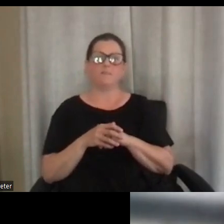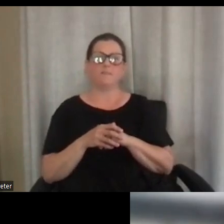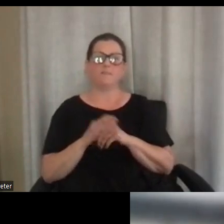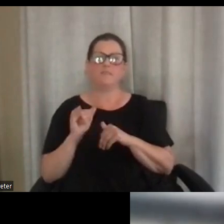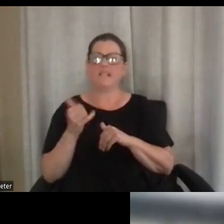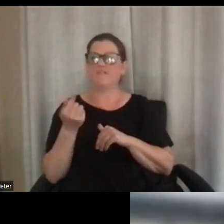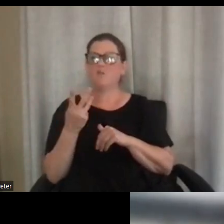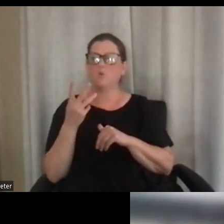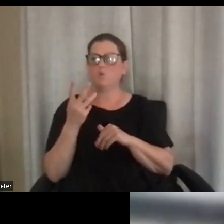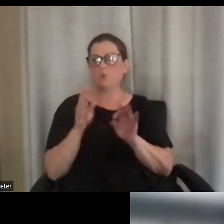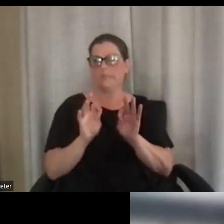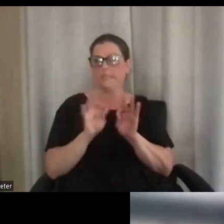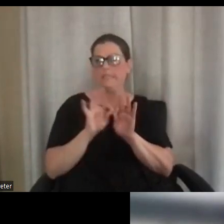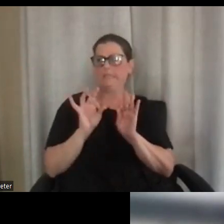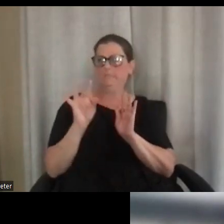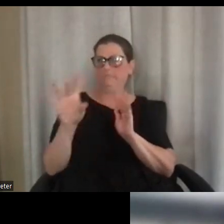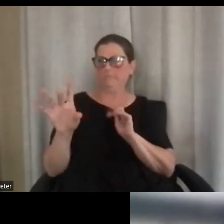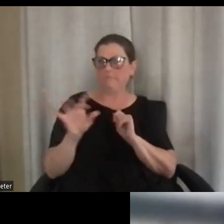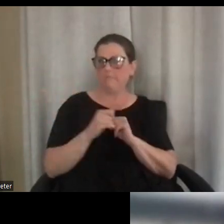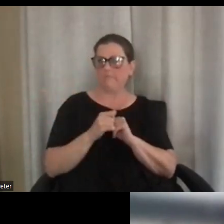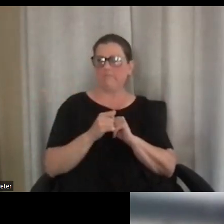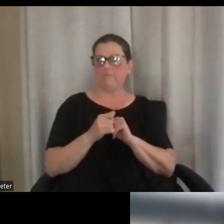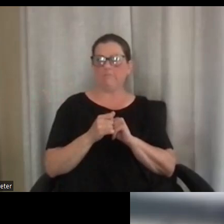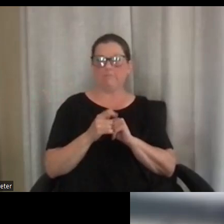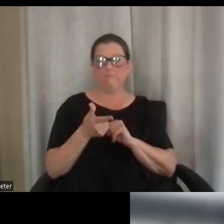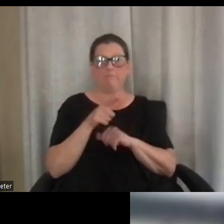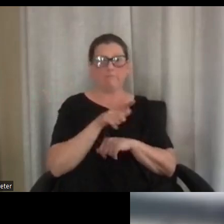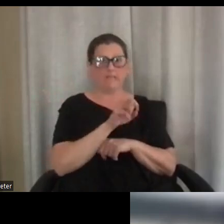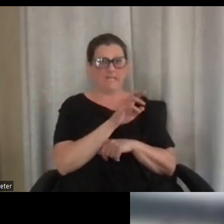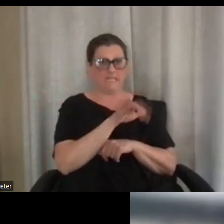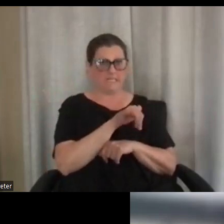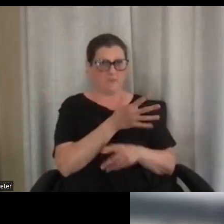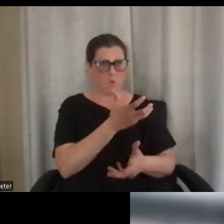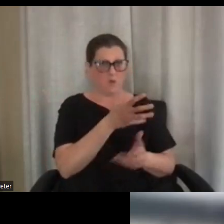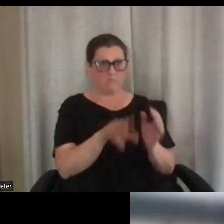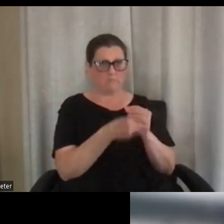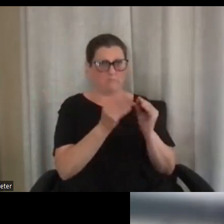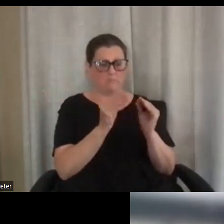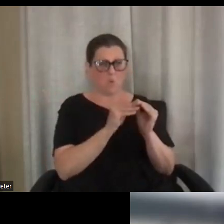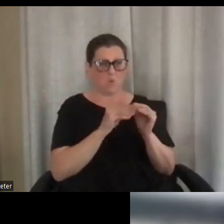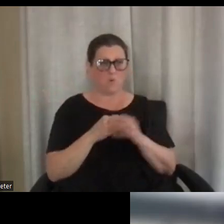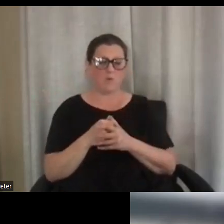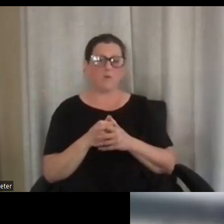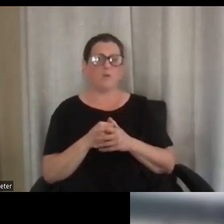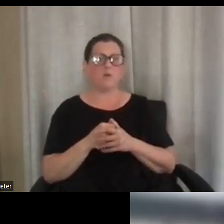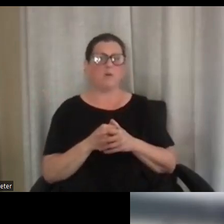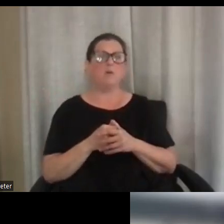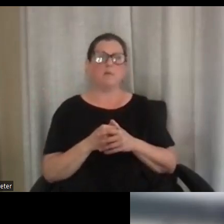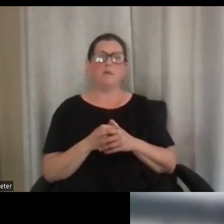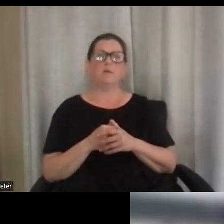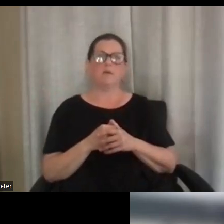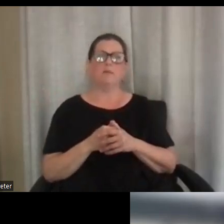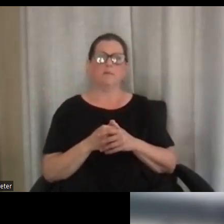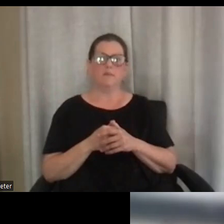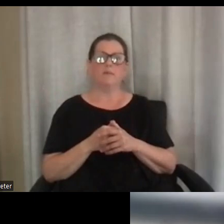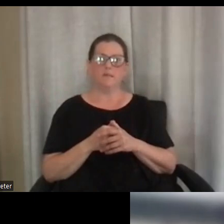takeaways that I learned through our process. Lindsay, I'm going to share what you learned in the PACES process. Yeah, I think talking about both of